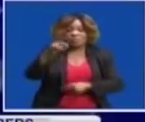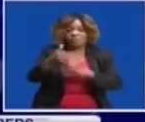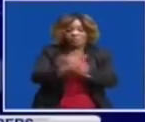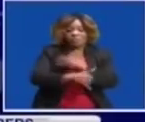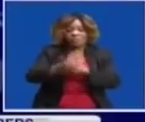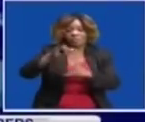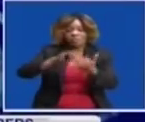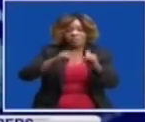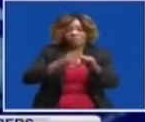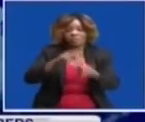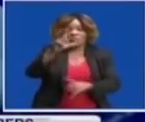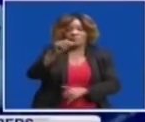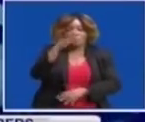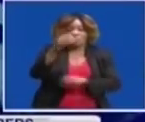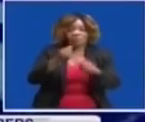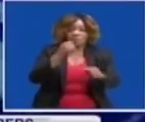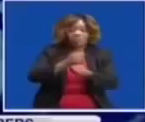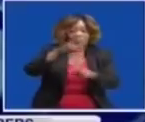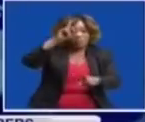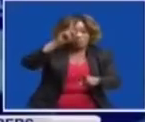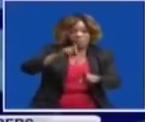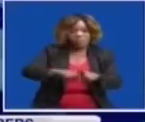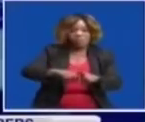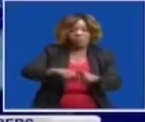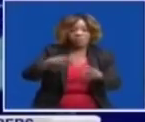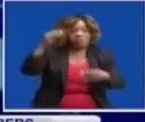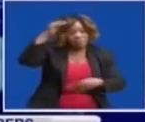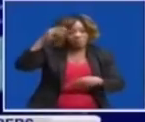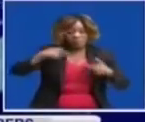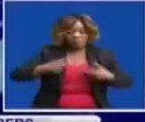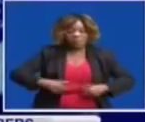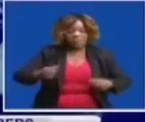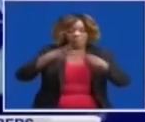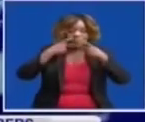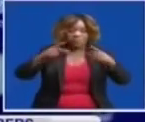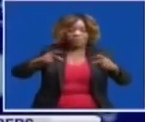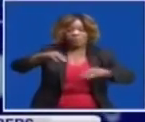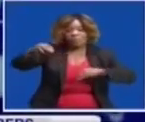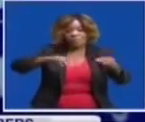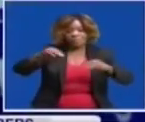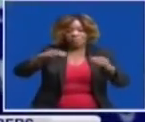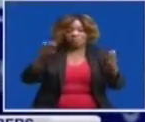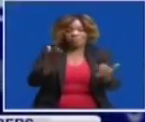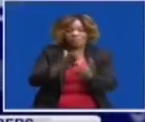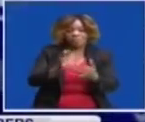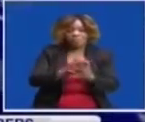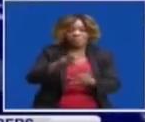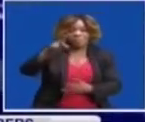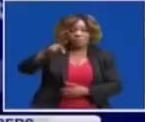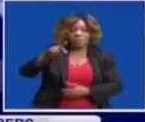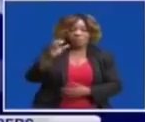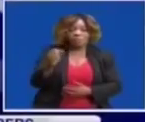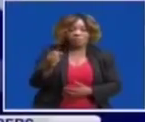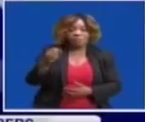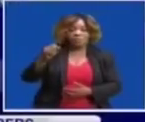years. Mr. Mtonga was also brother of former Ministry of Health and Public Service Management Division Permanent Secretary